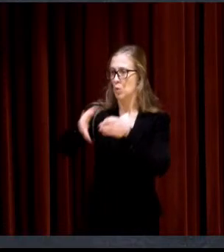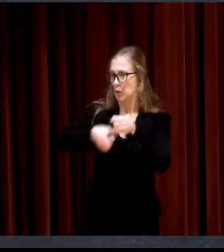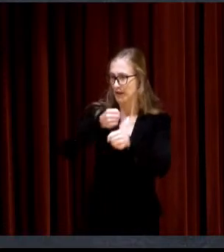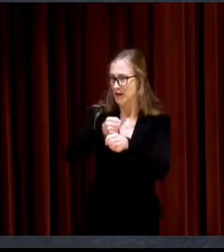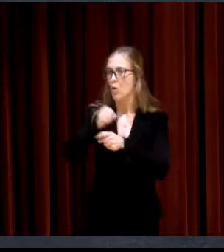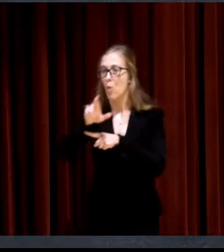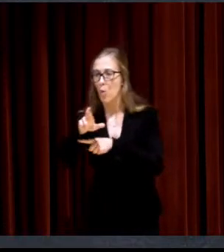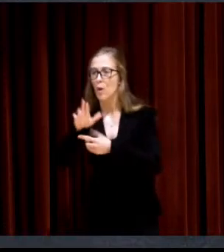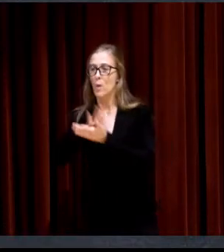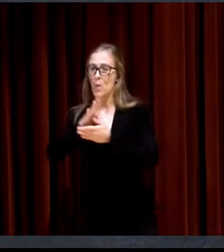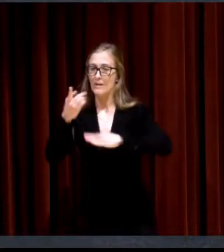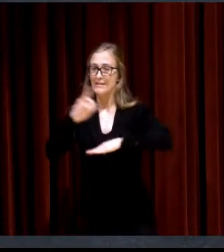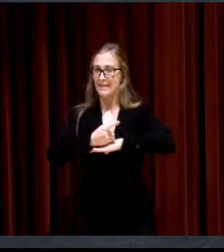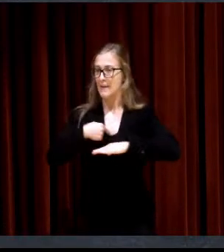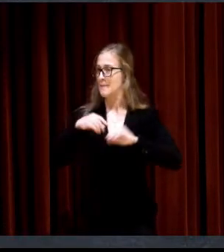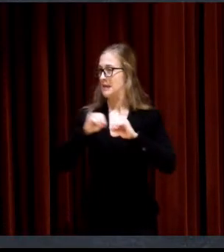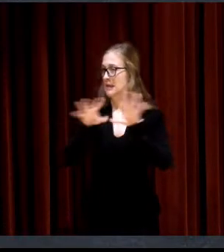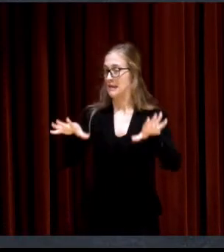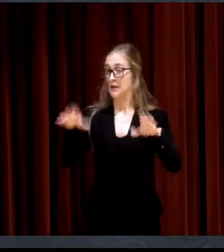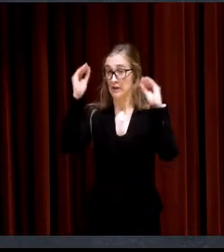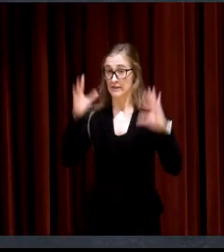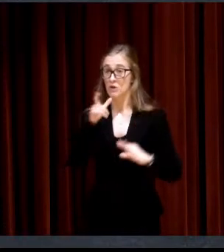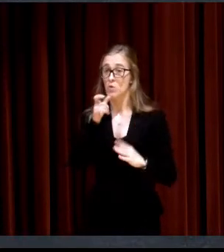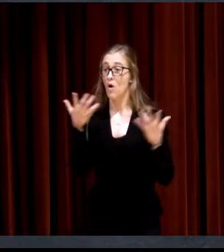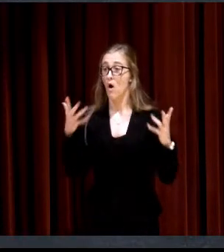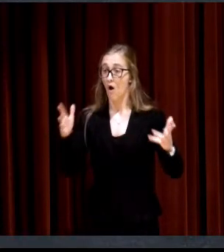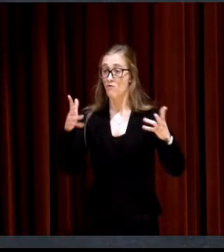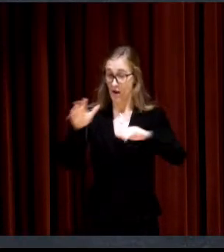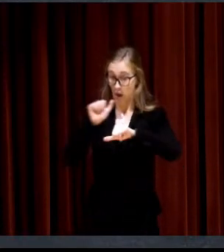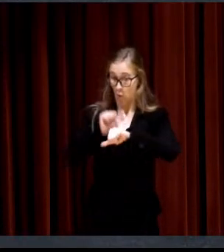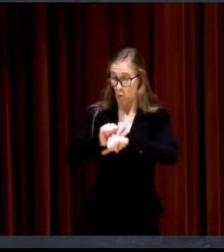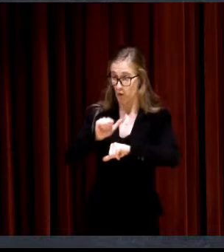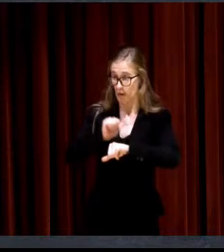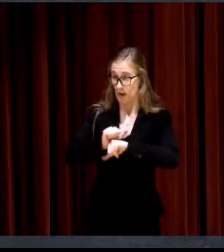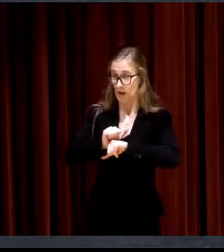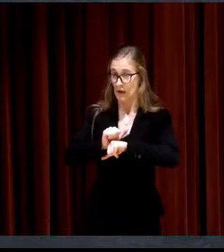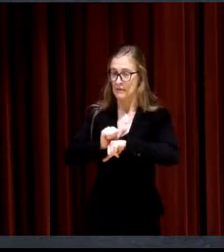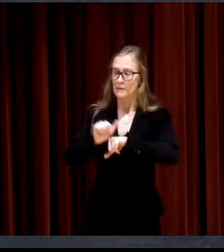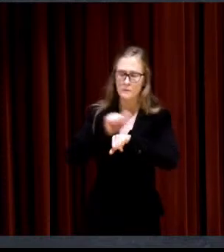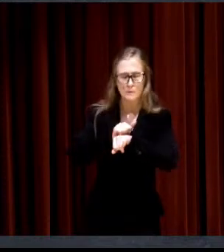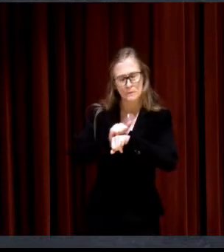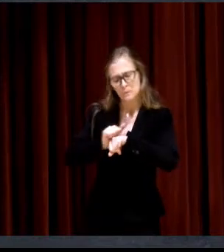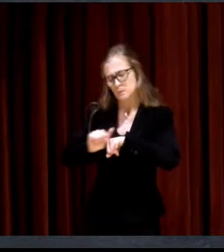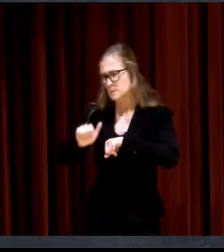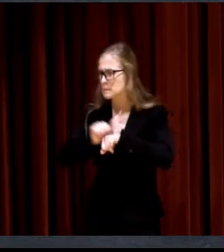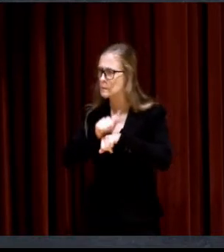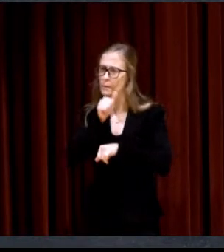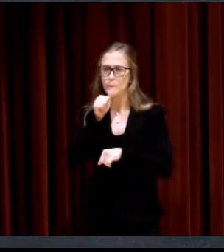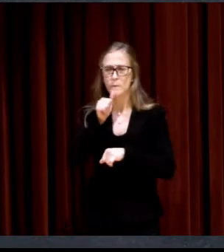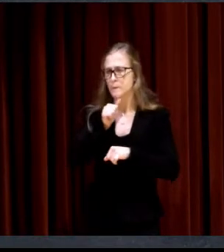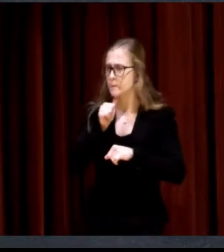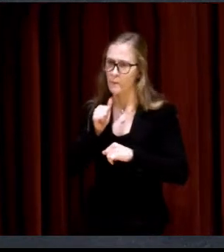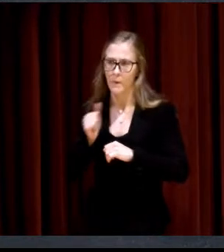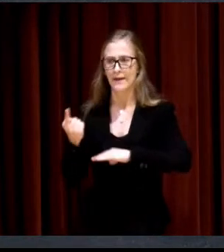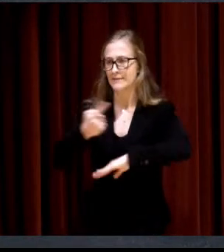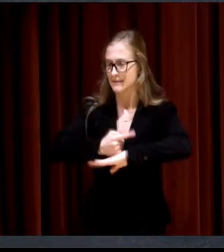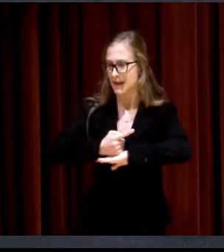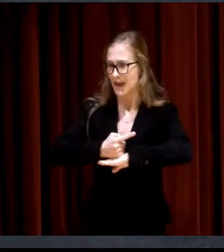me be clear, that doesn't mean that teachers who are already working, grinding through the day, especially